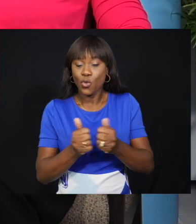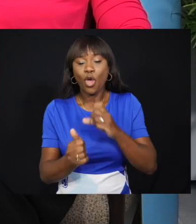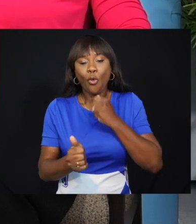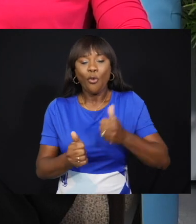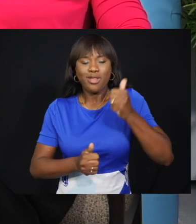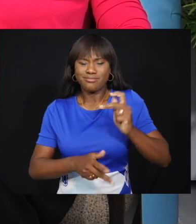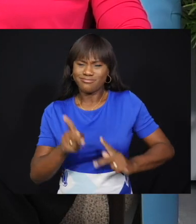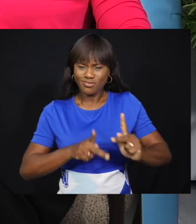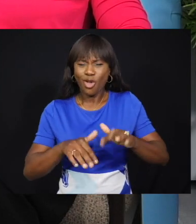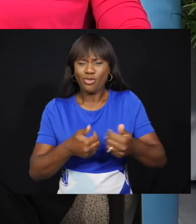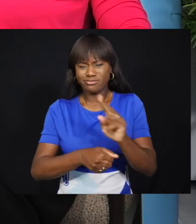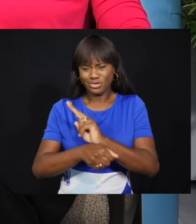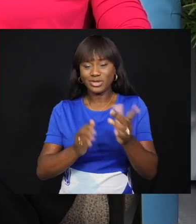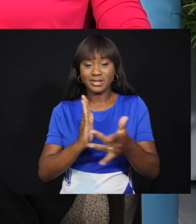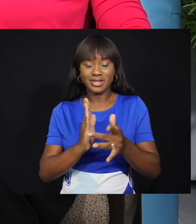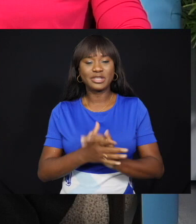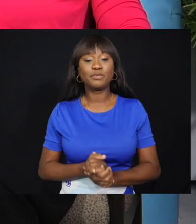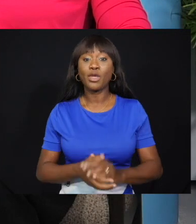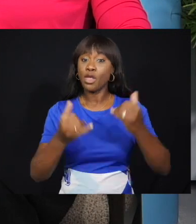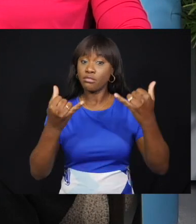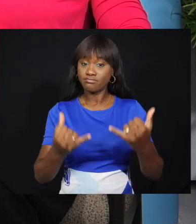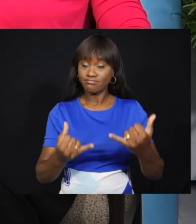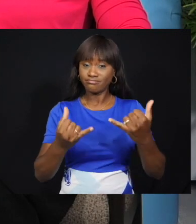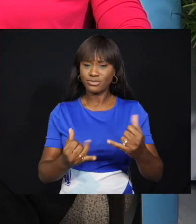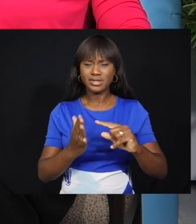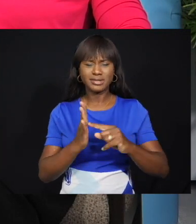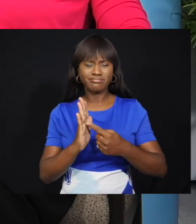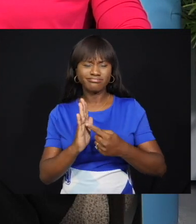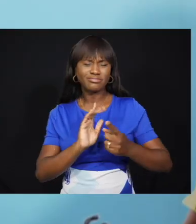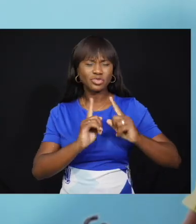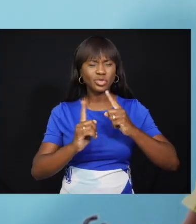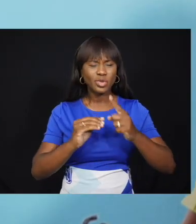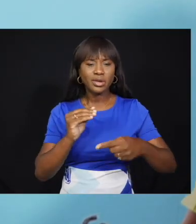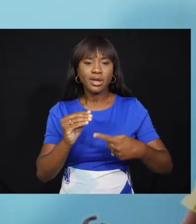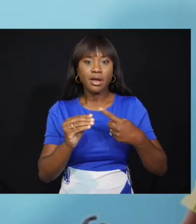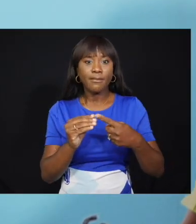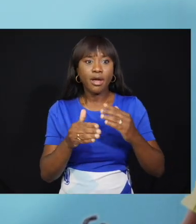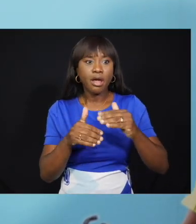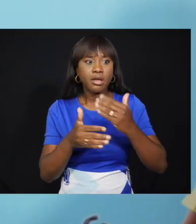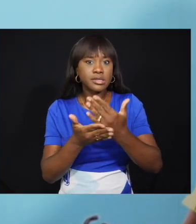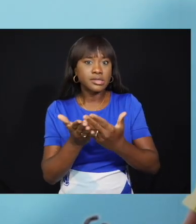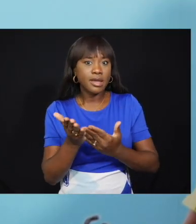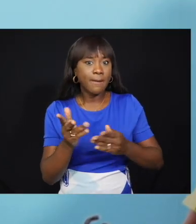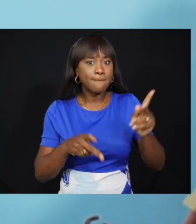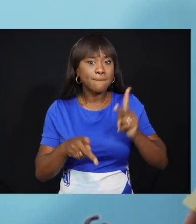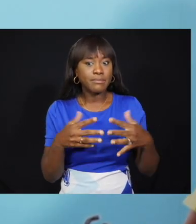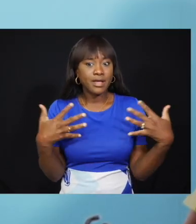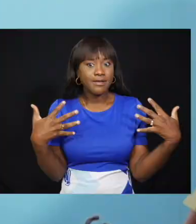engaging technology, but I want us to start off by delving a little bit into the